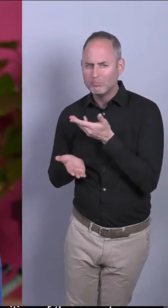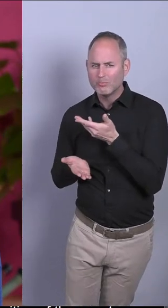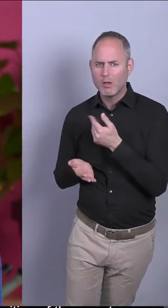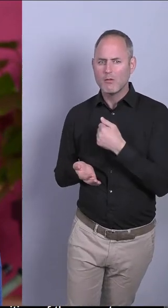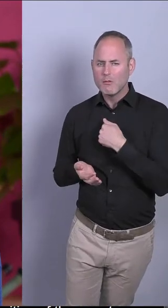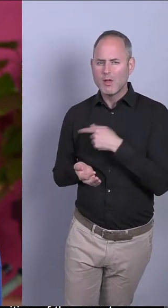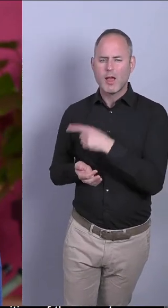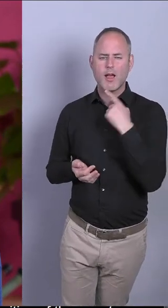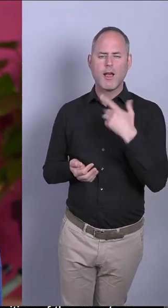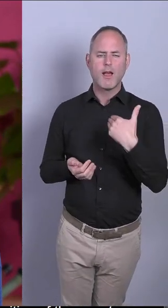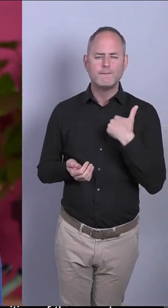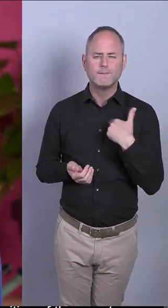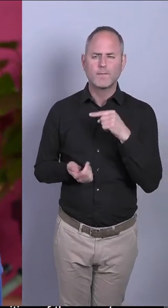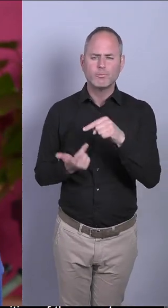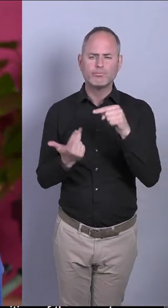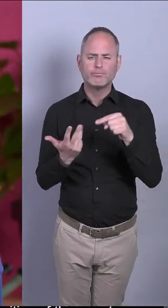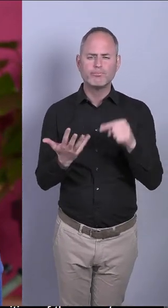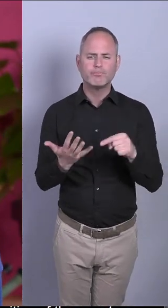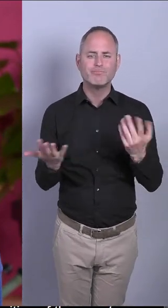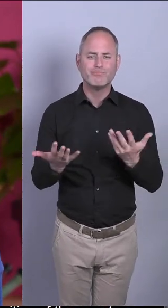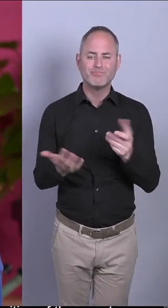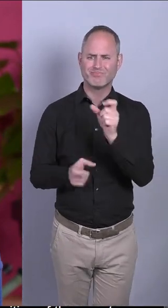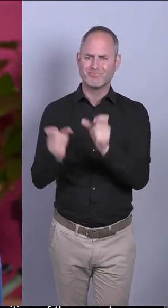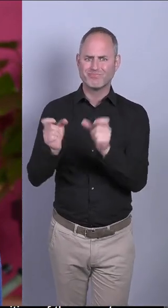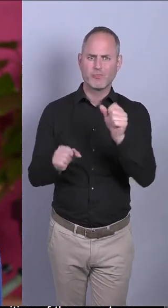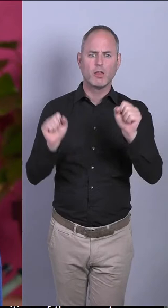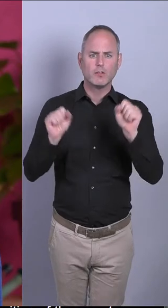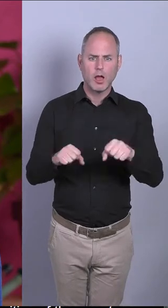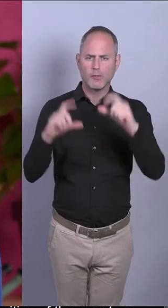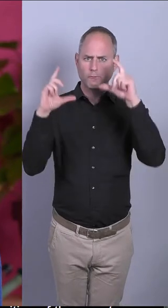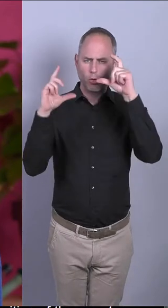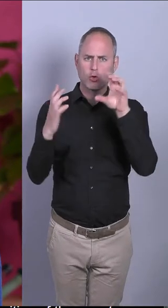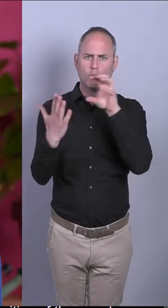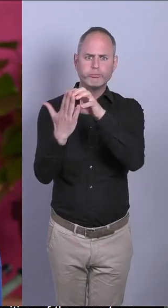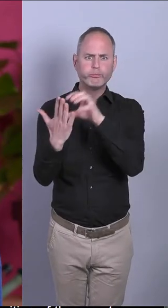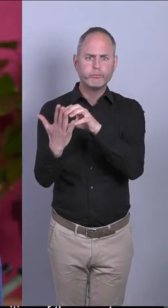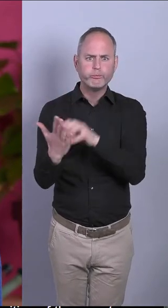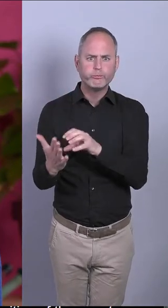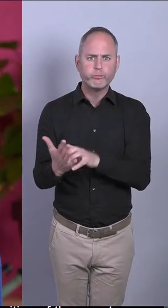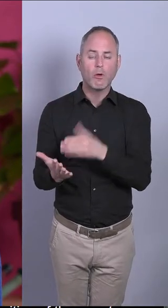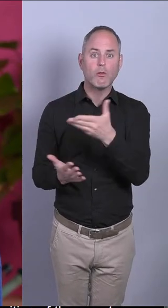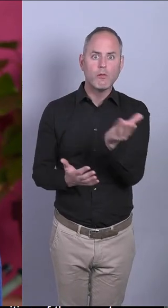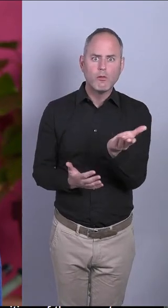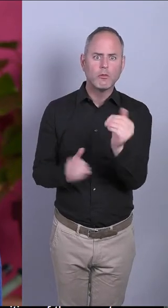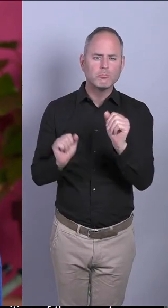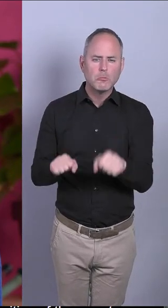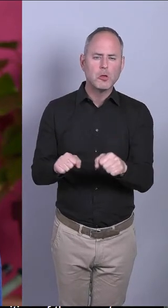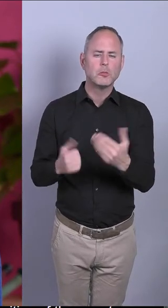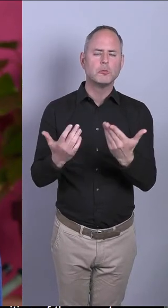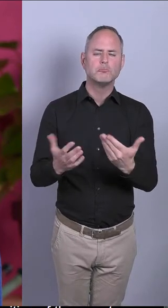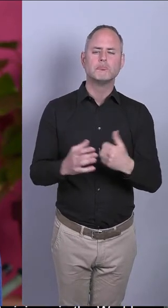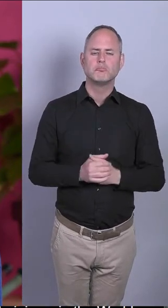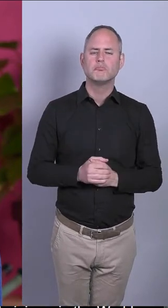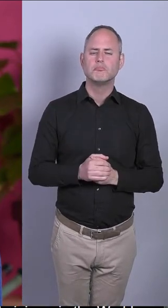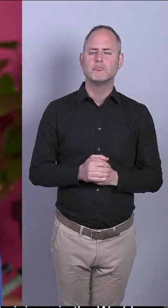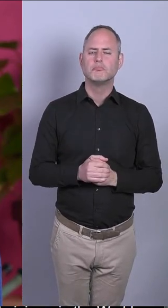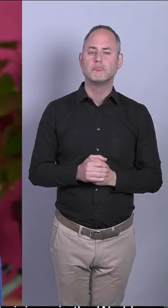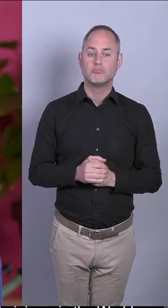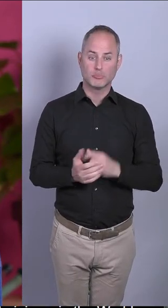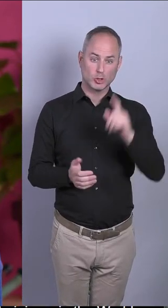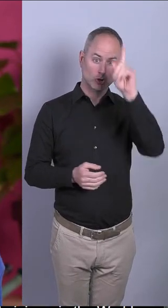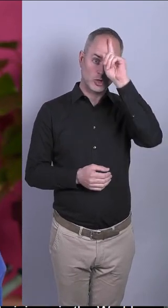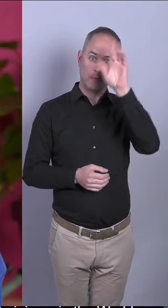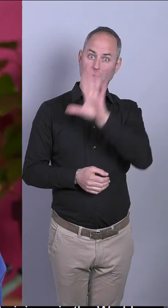Okay, now we will, of course, give the volunteers the possibility to take photos and